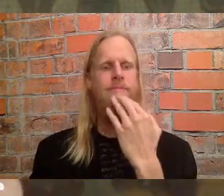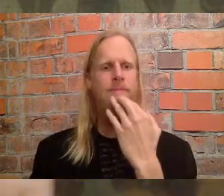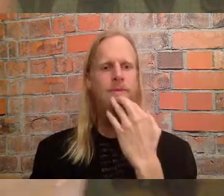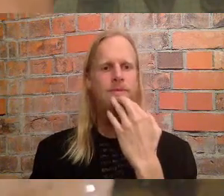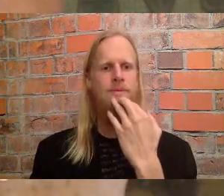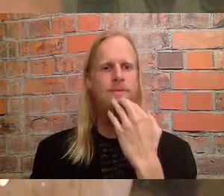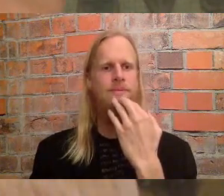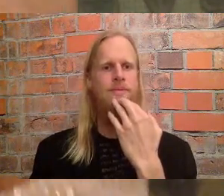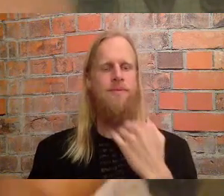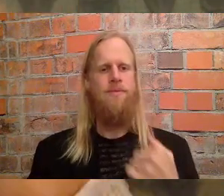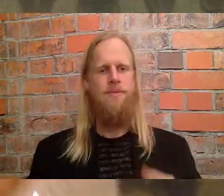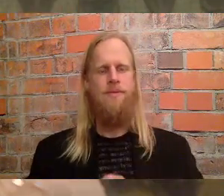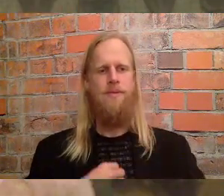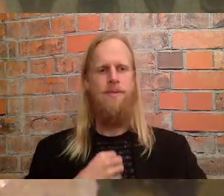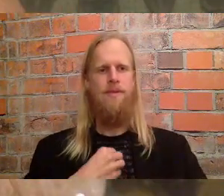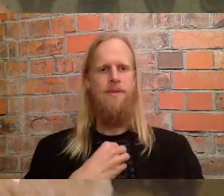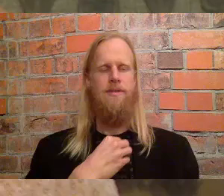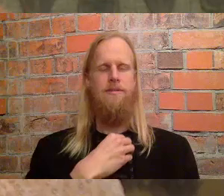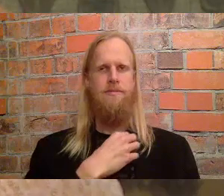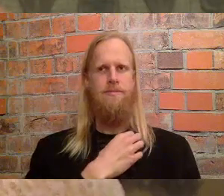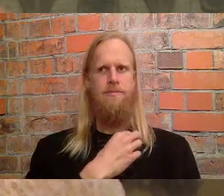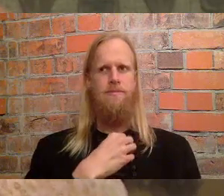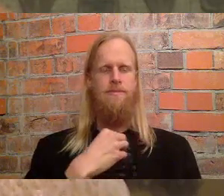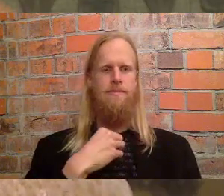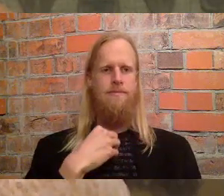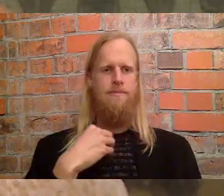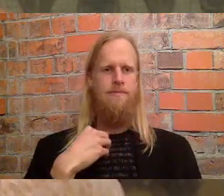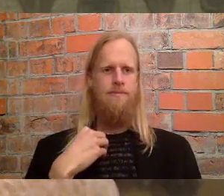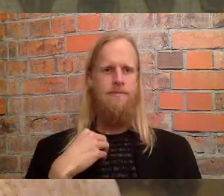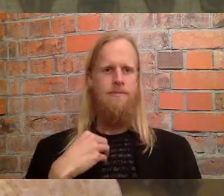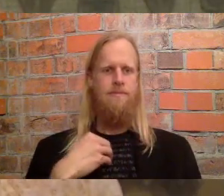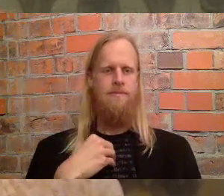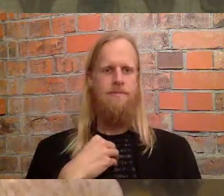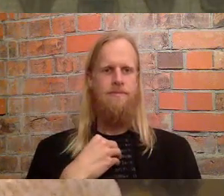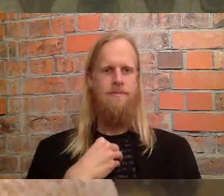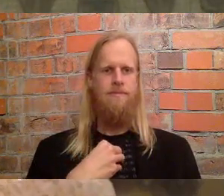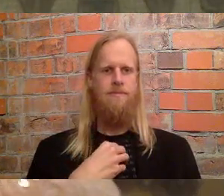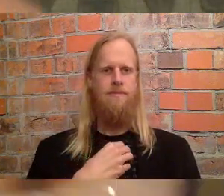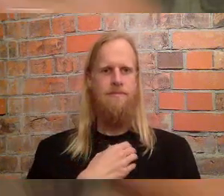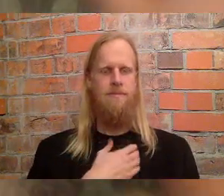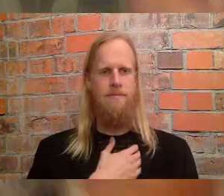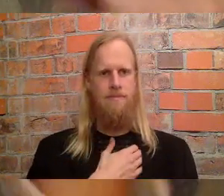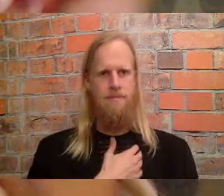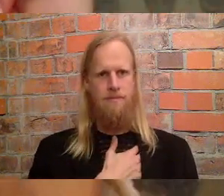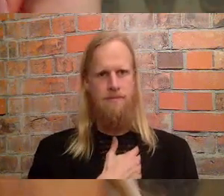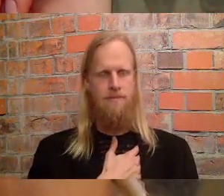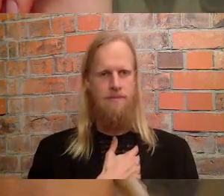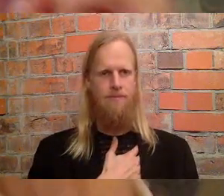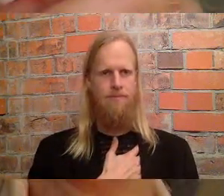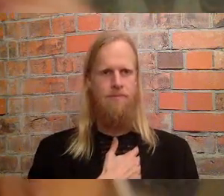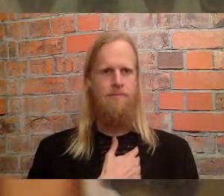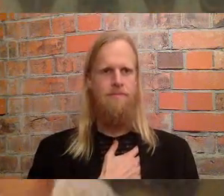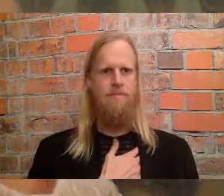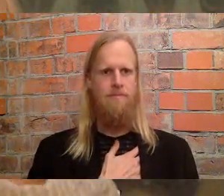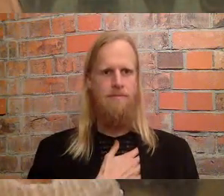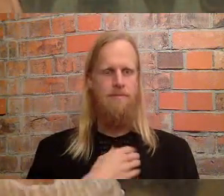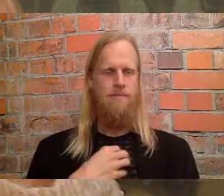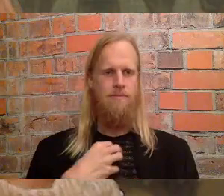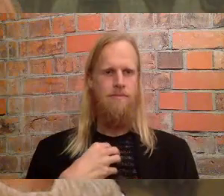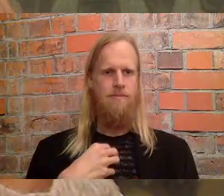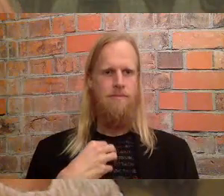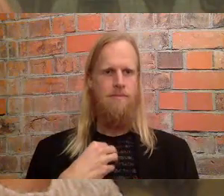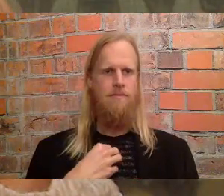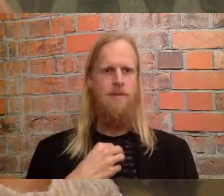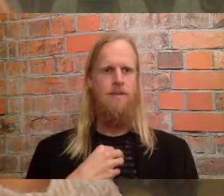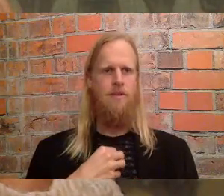So tapping the chest. So I'm going to admit something very personal to you right now. I sat in my garden yesterday and cried.